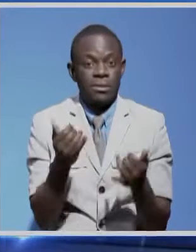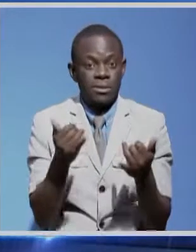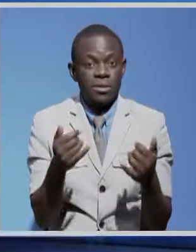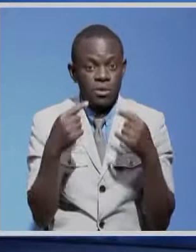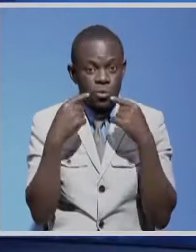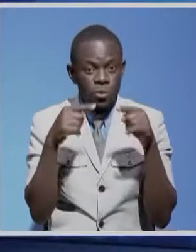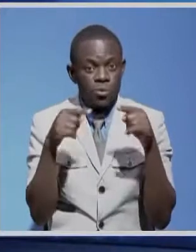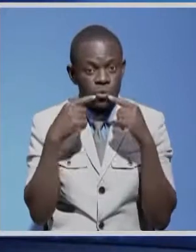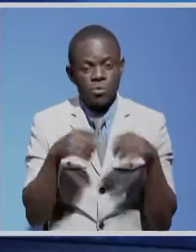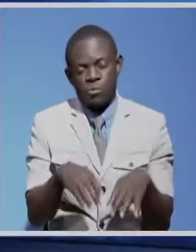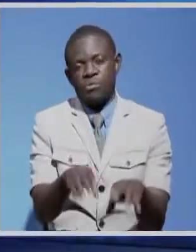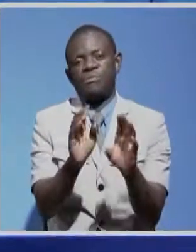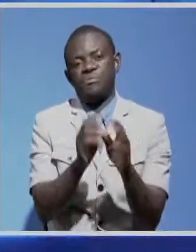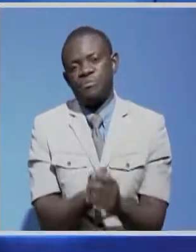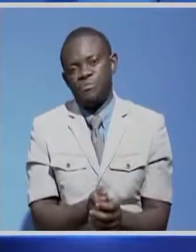Now,